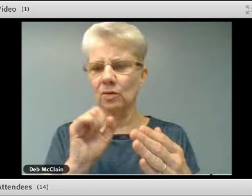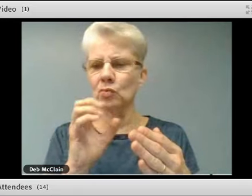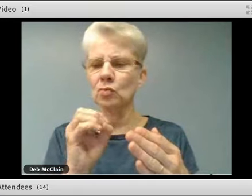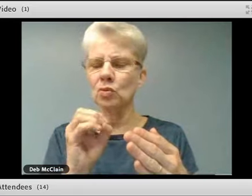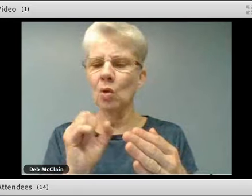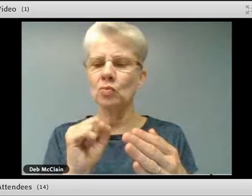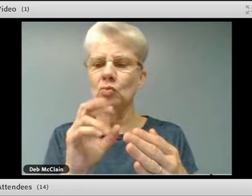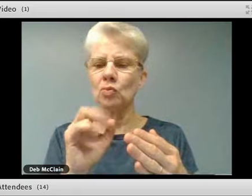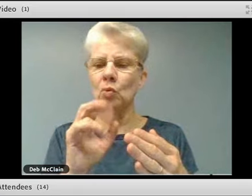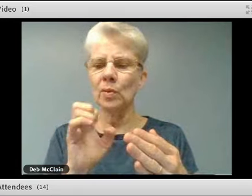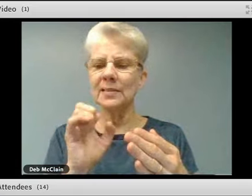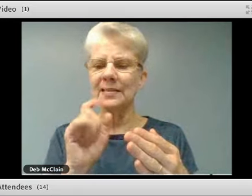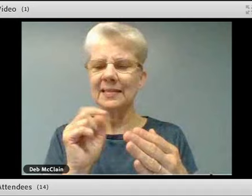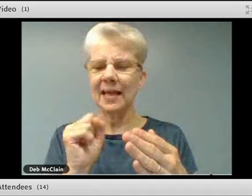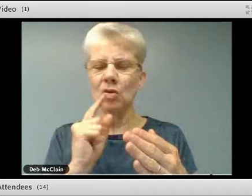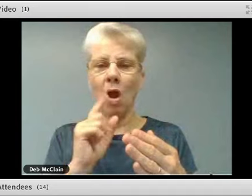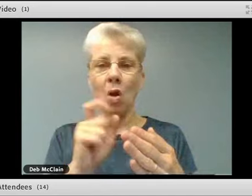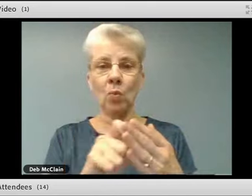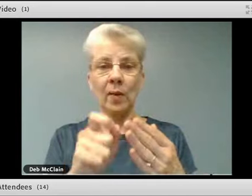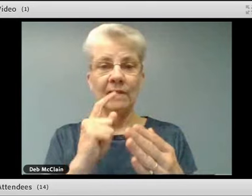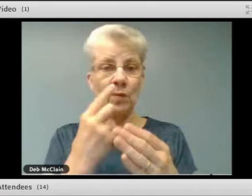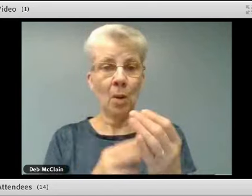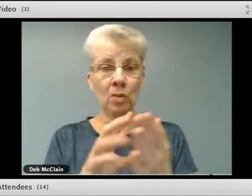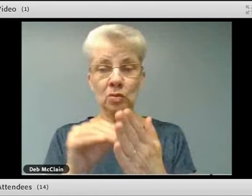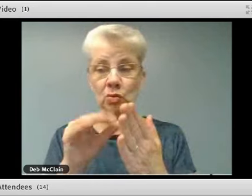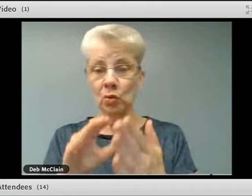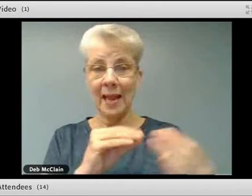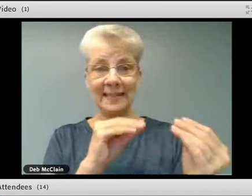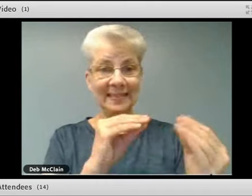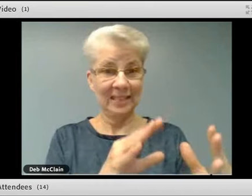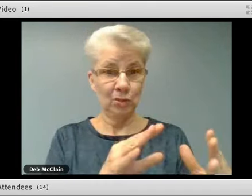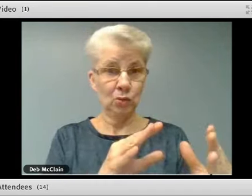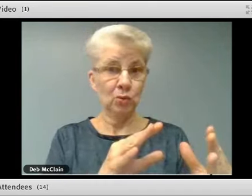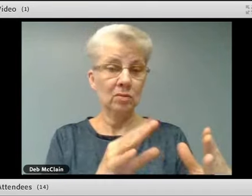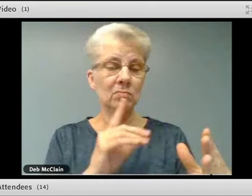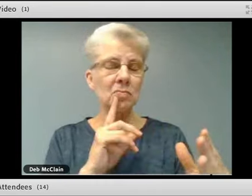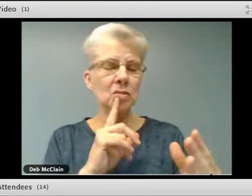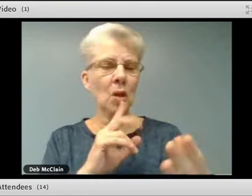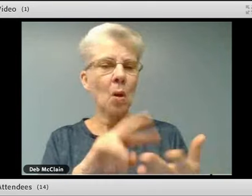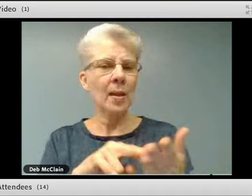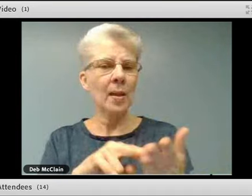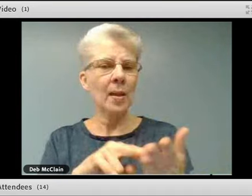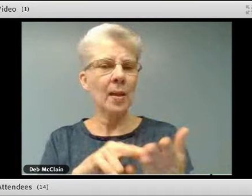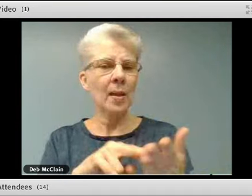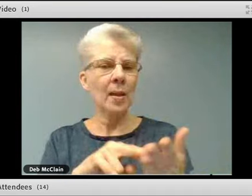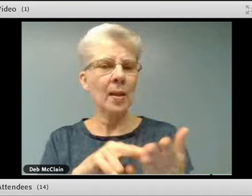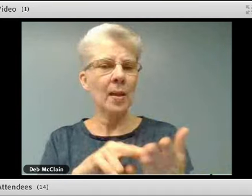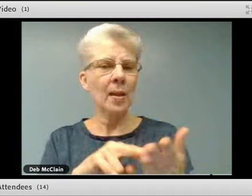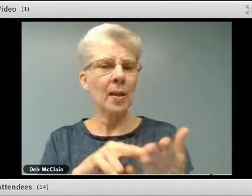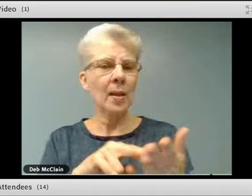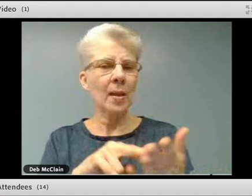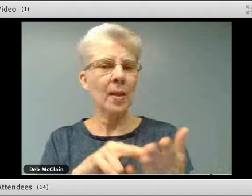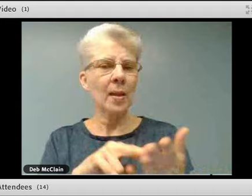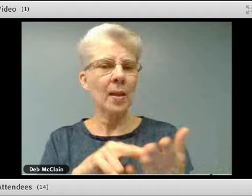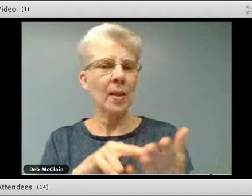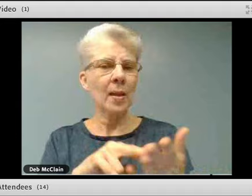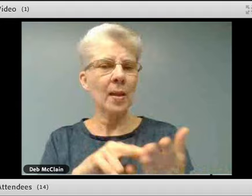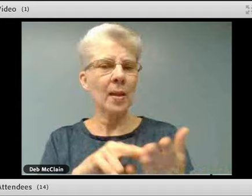for both students and teacher audiences. So it is meant to be understood at a broad level by students as well as teachers.